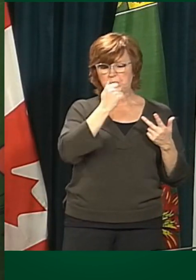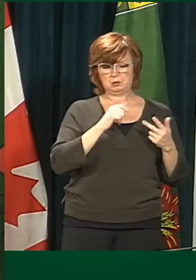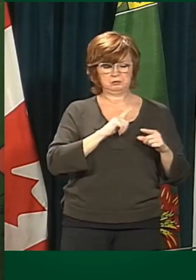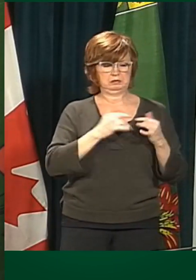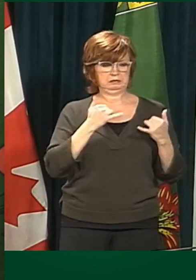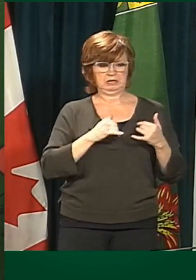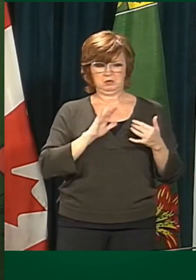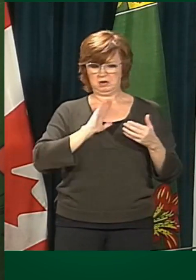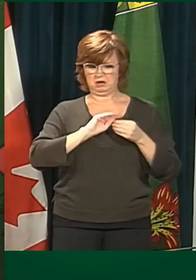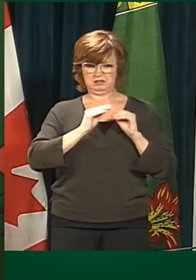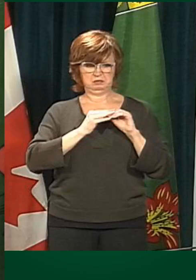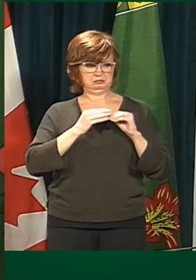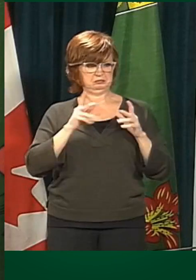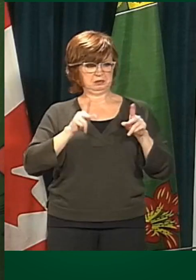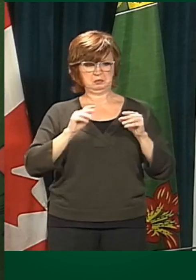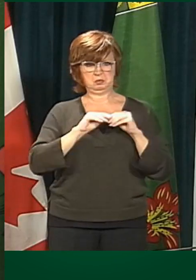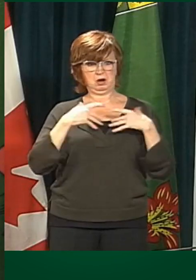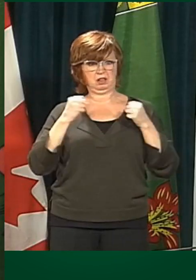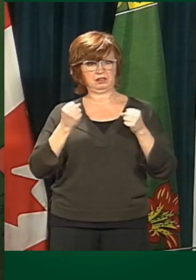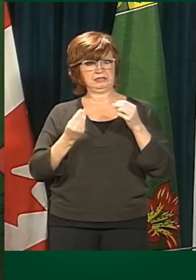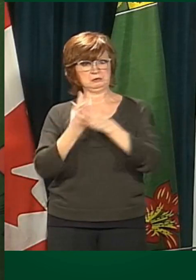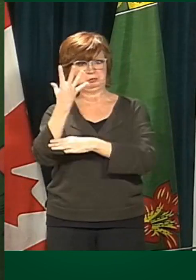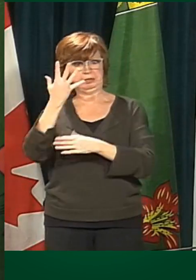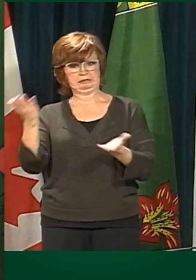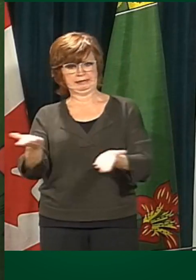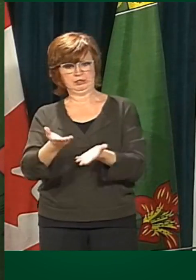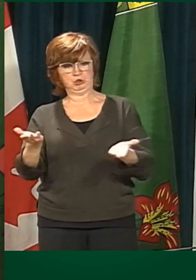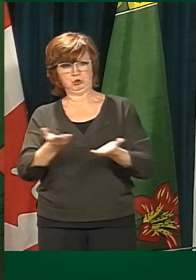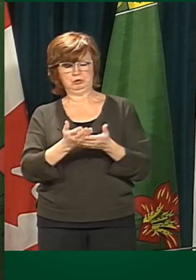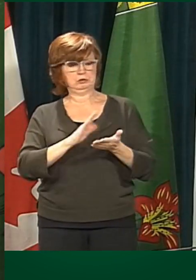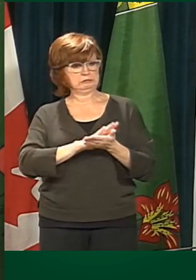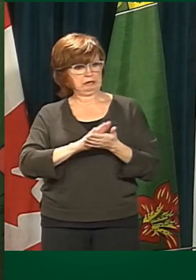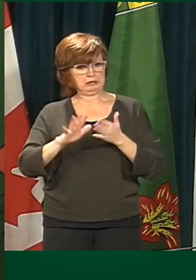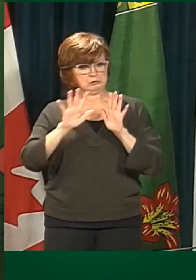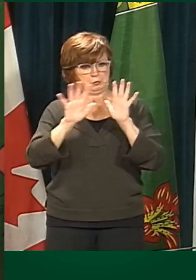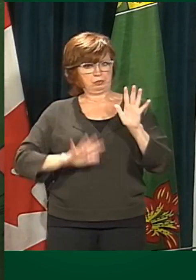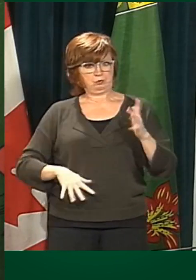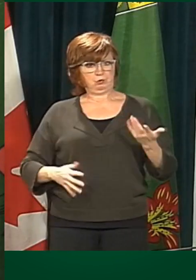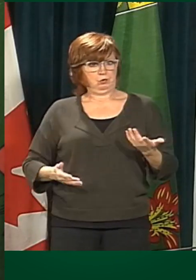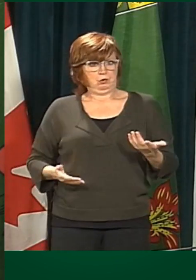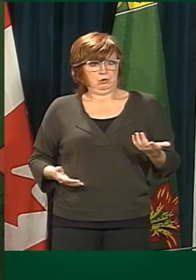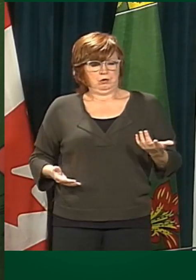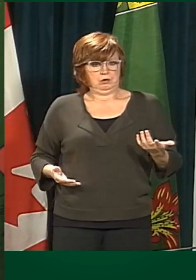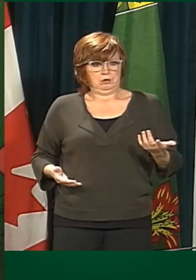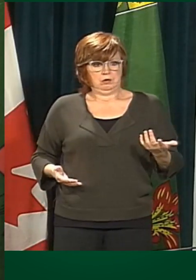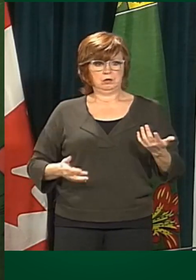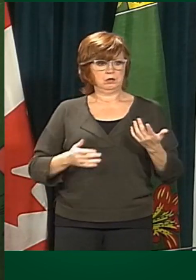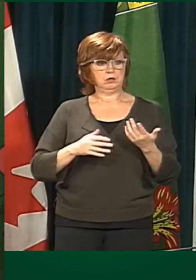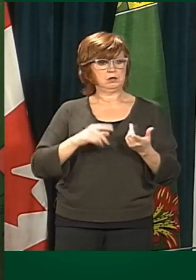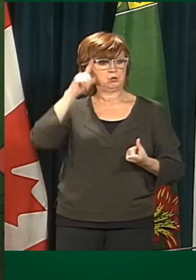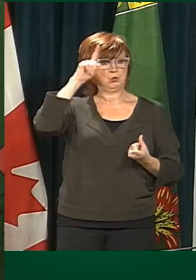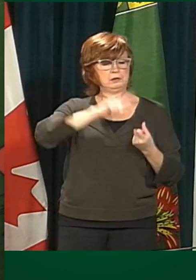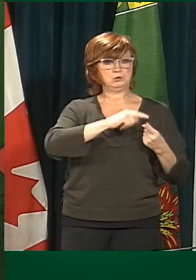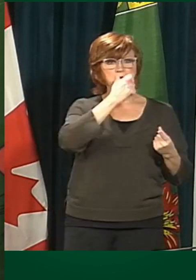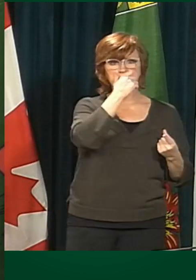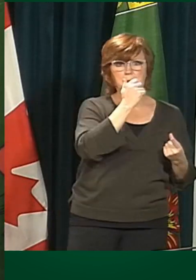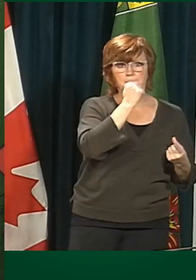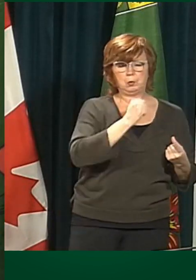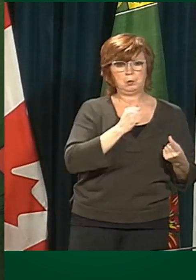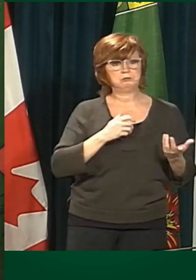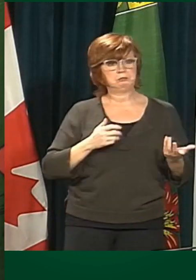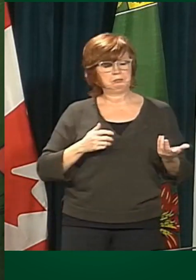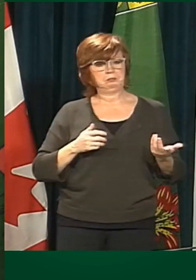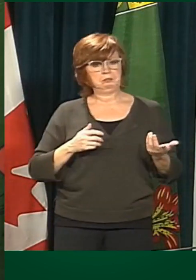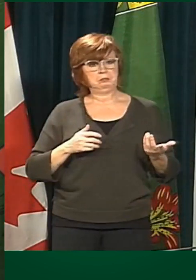up. So that is really reassuring. But I would again like to emphasize that as we get into summer, I think we should not become